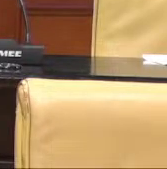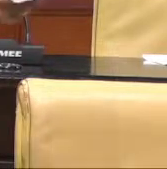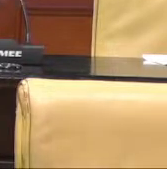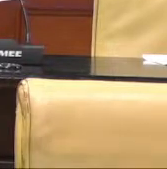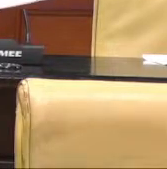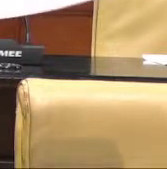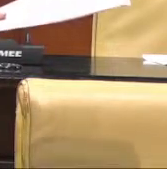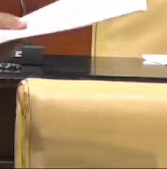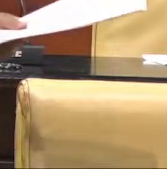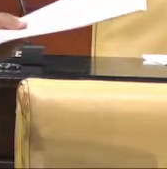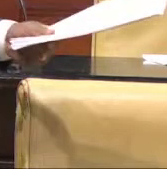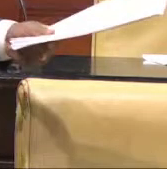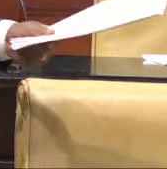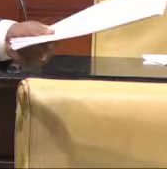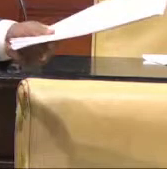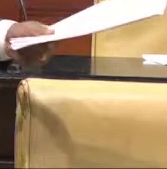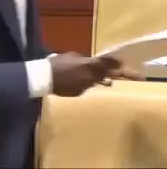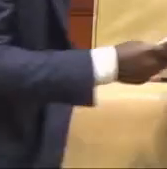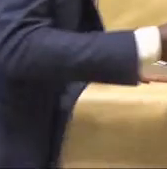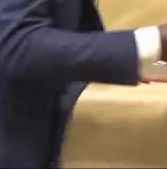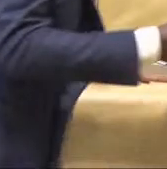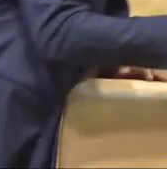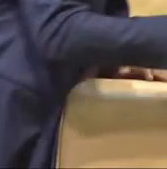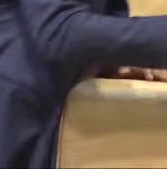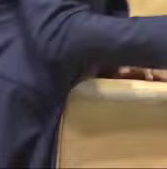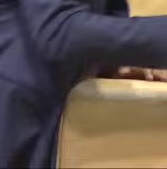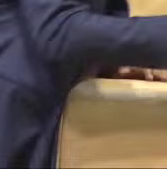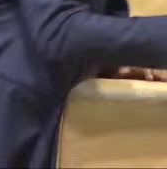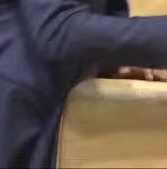this, make it available.